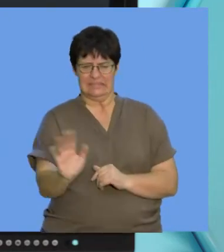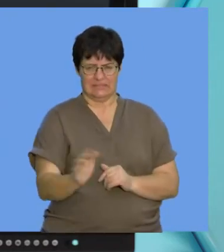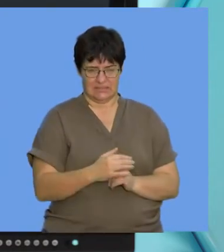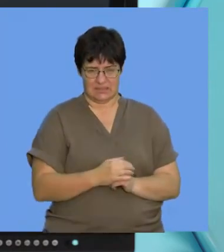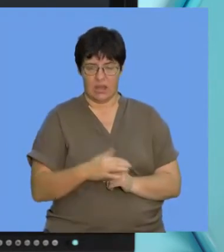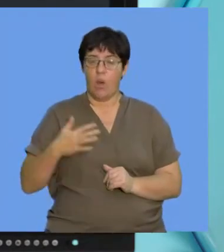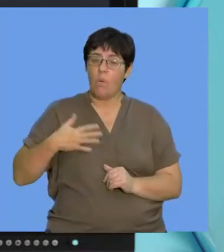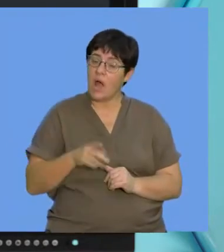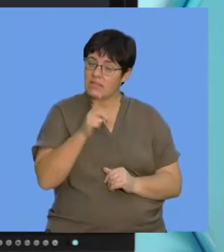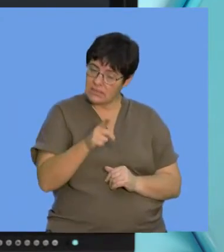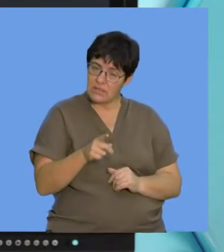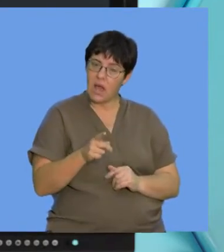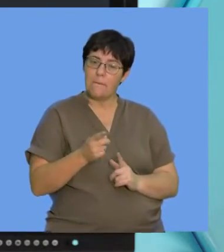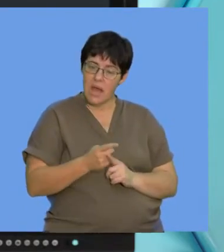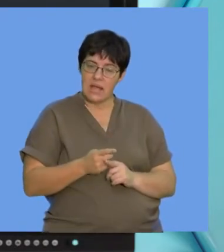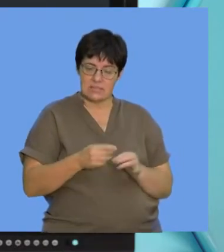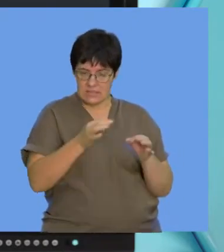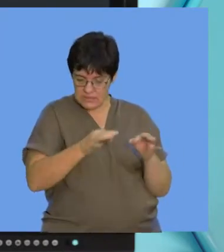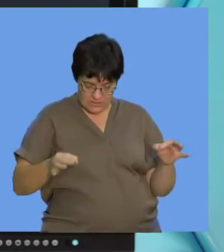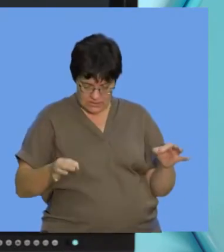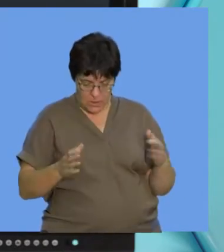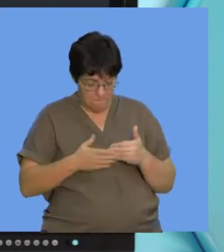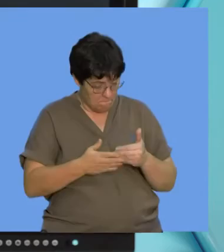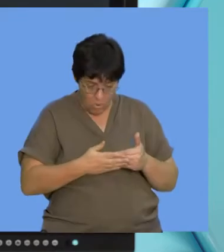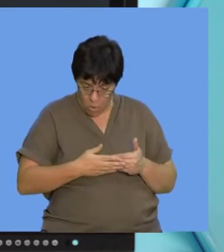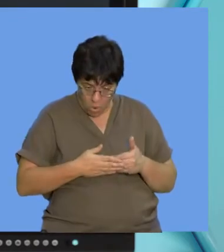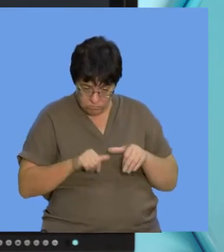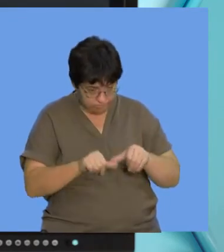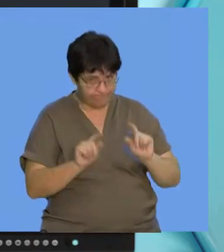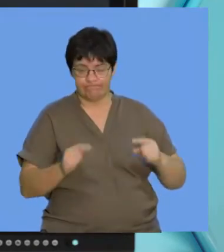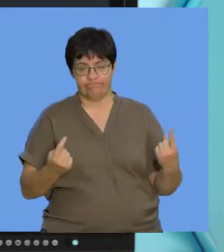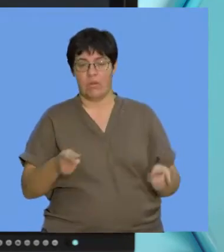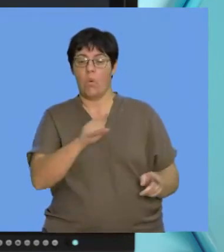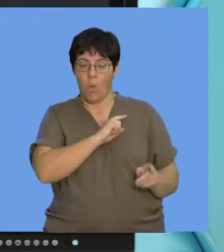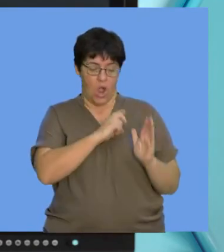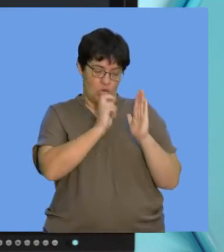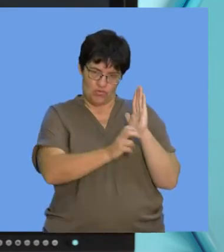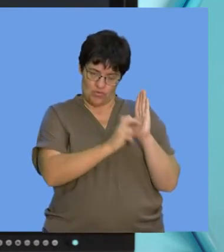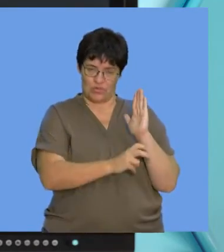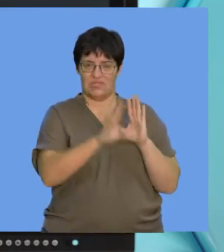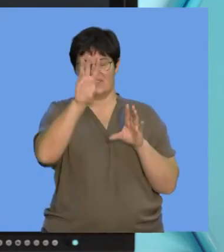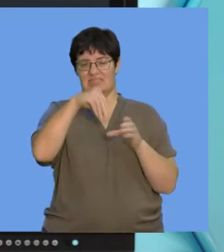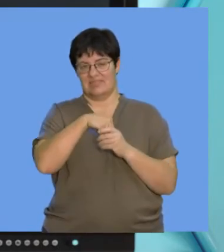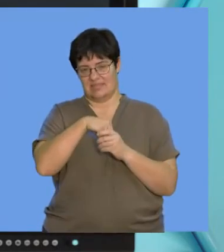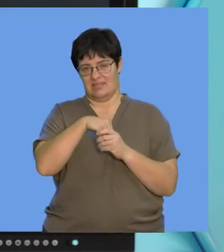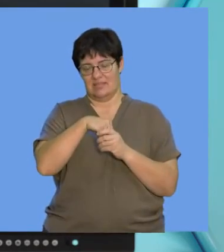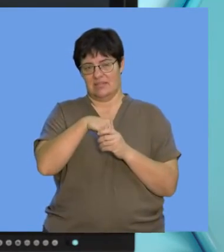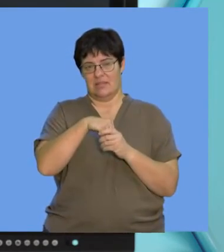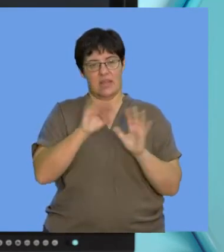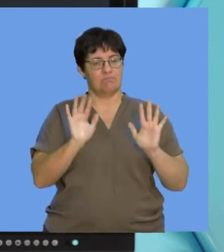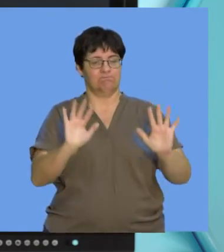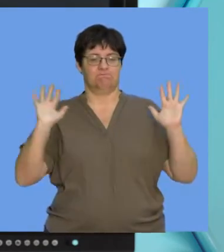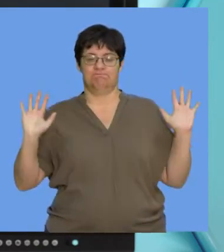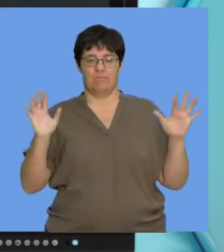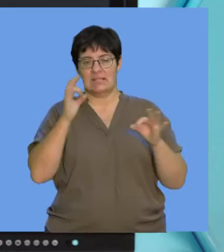is equals to and x is equals to. No, I just want you to then expand it by applying the rules that can